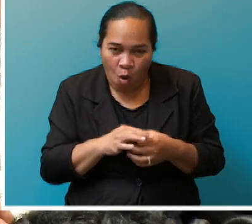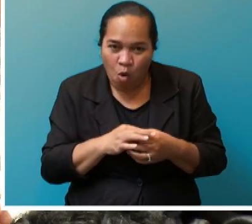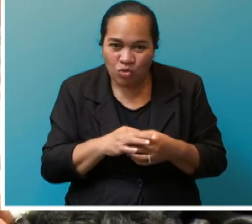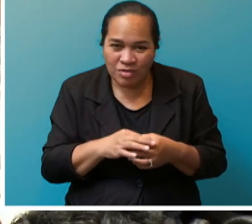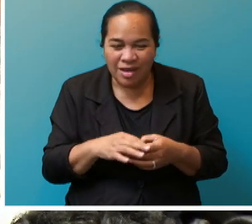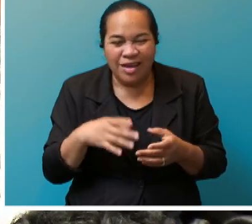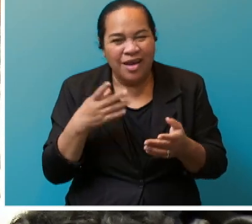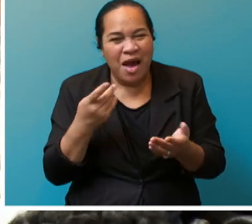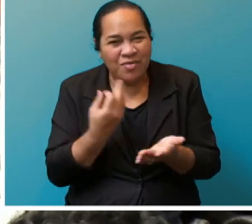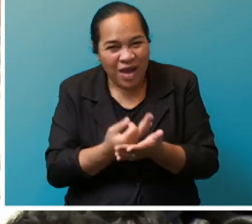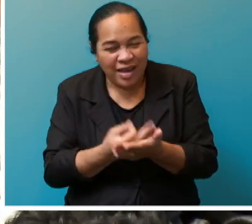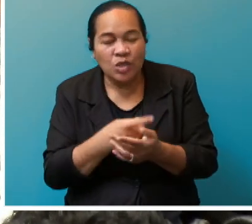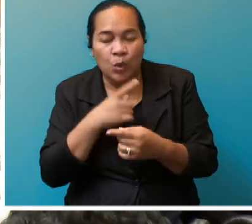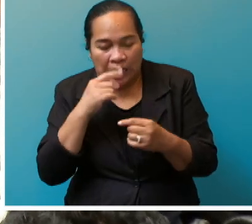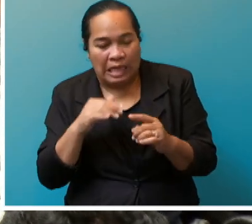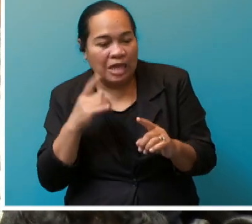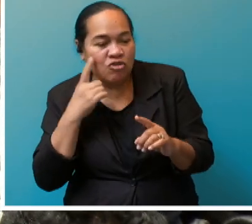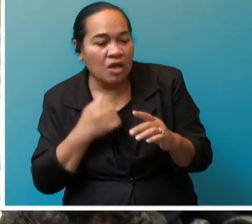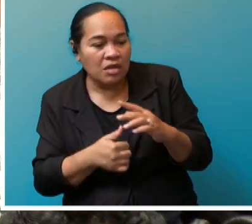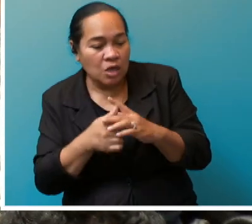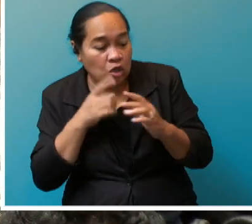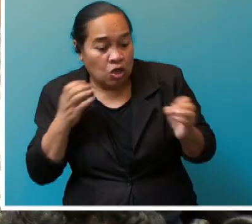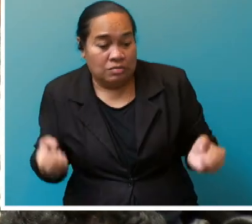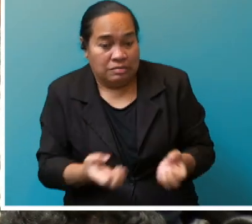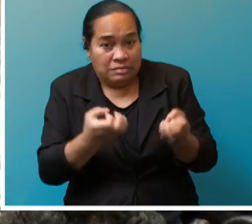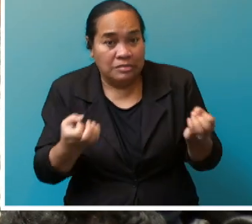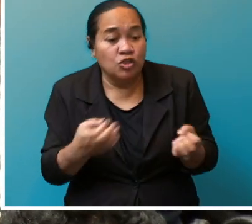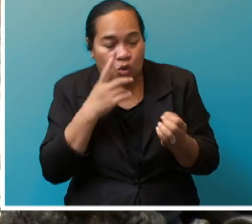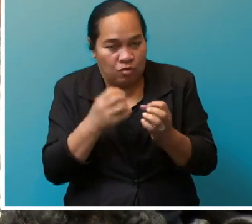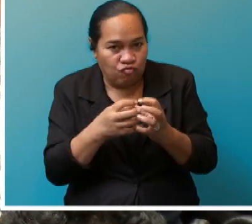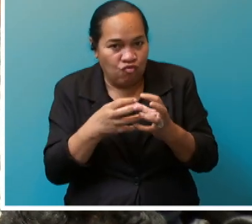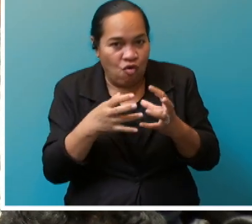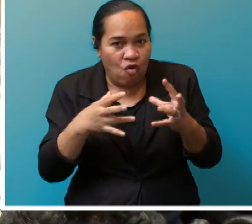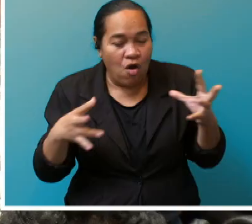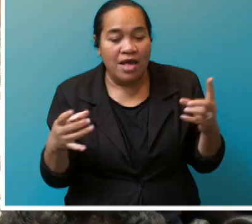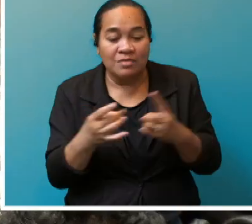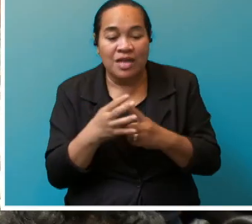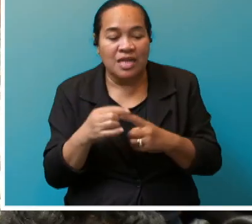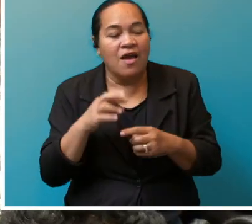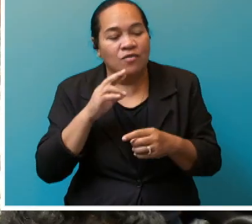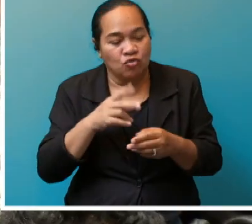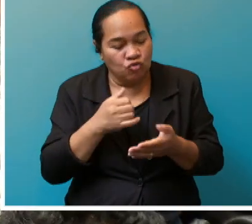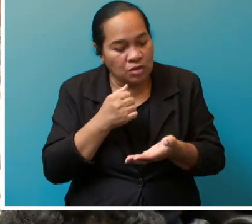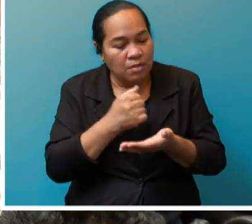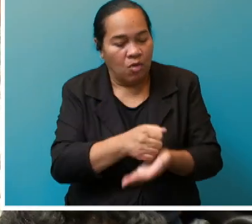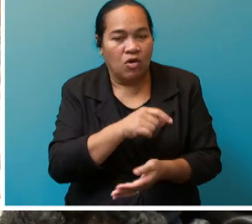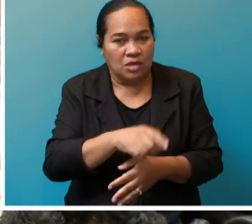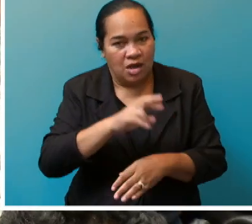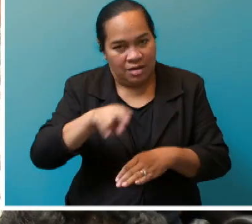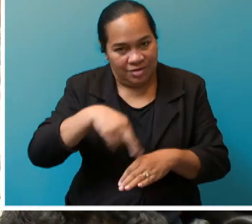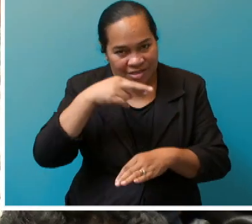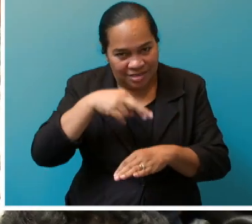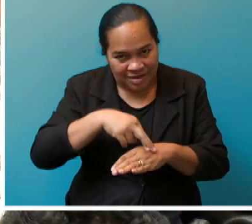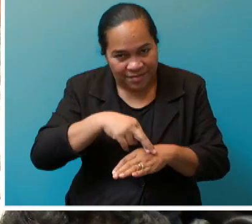arrangements that we must continue to nurture and grow from major regional initiatives such as the PRF.